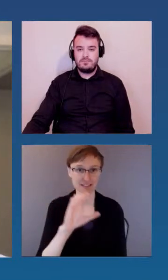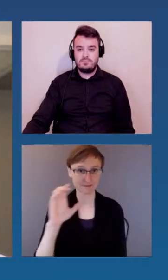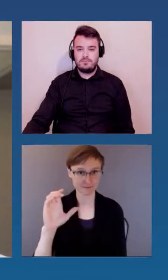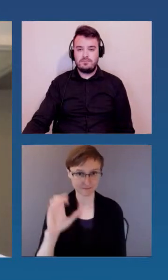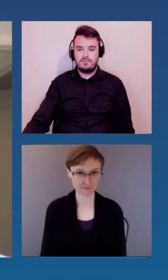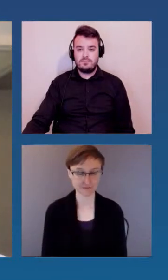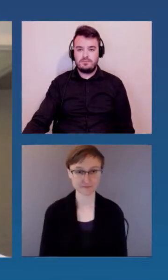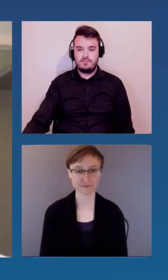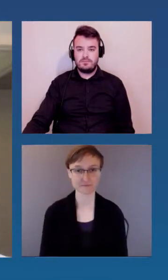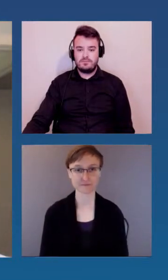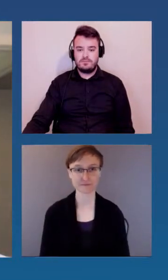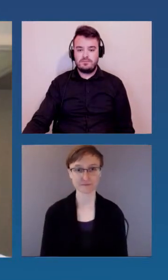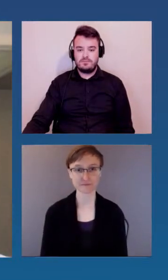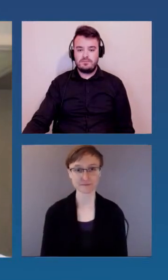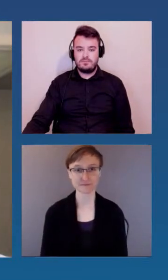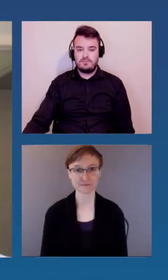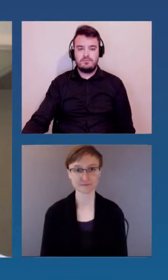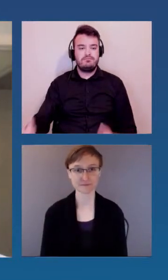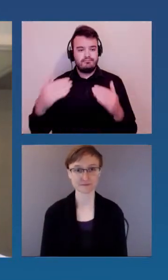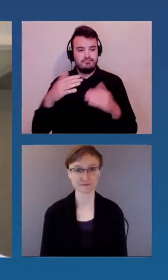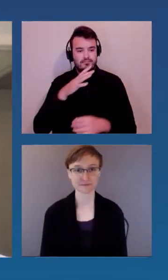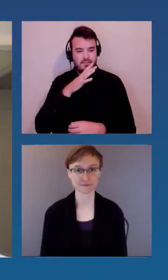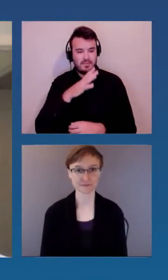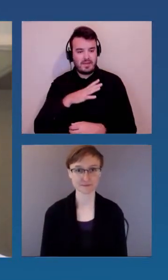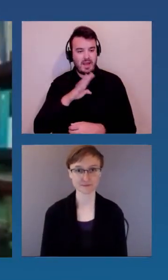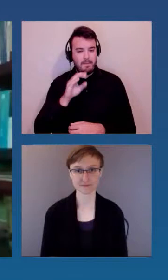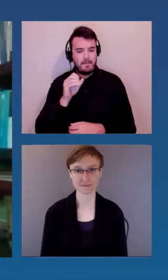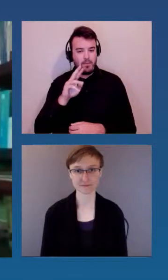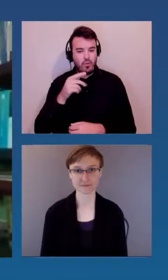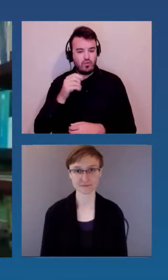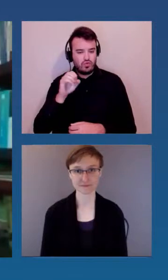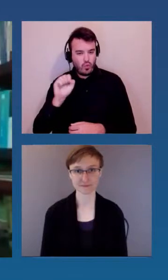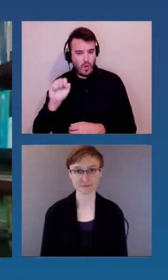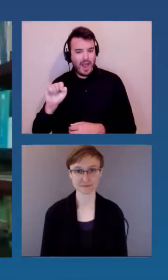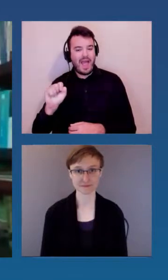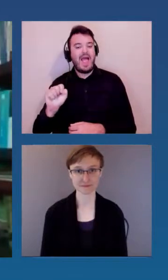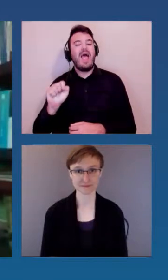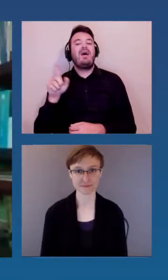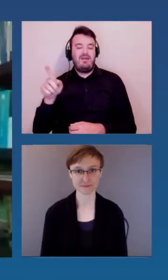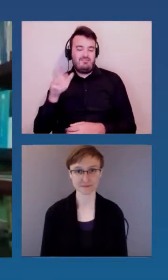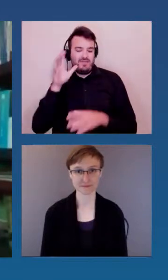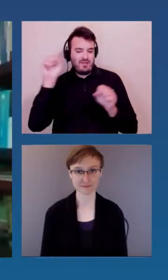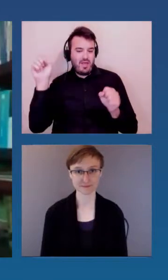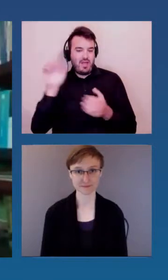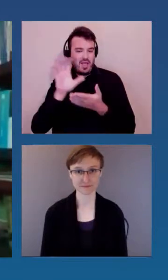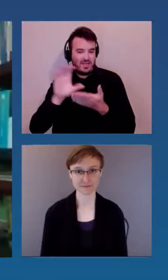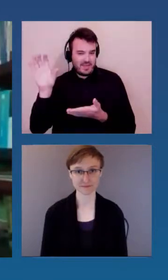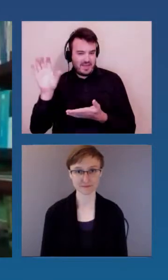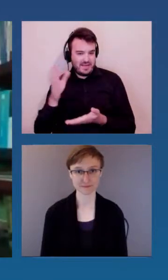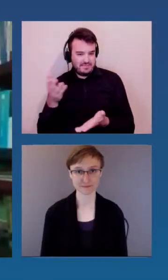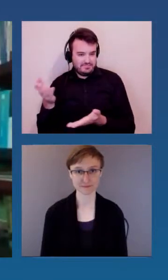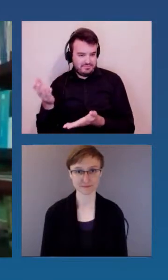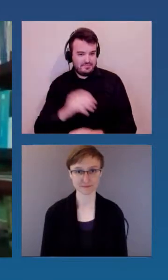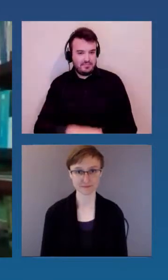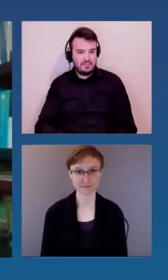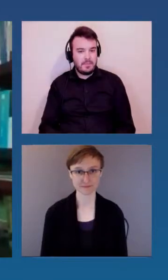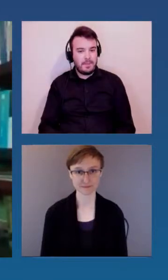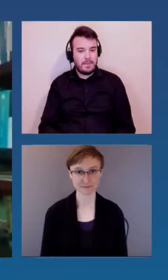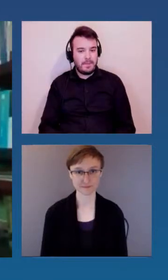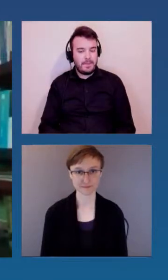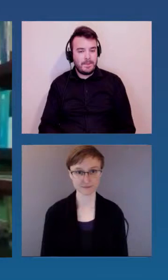stream for the department. We've also devised new ways for students to experience digital training and work placements.